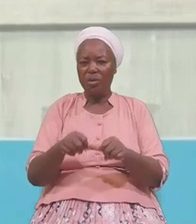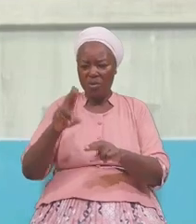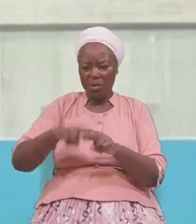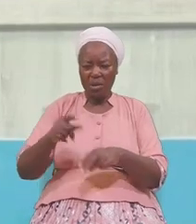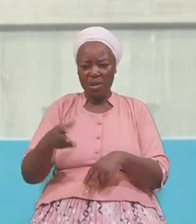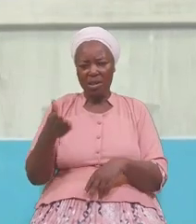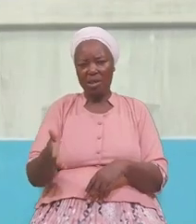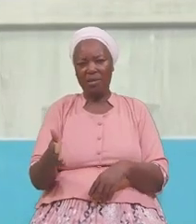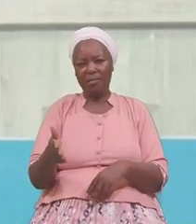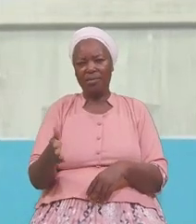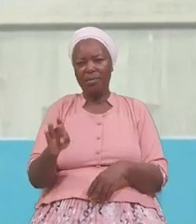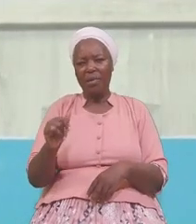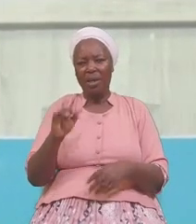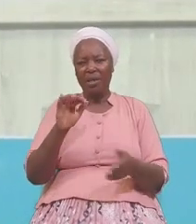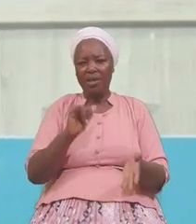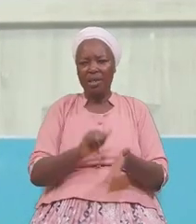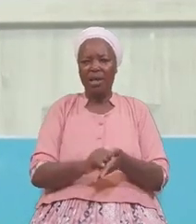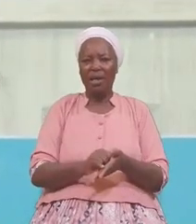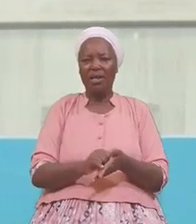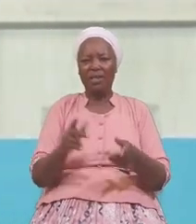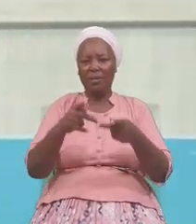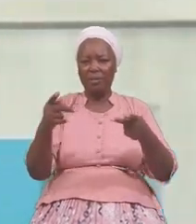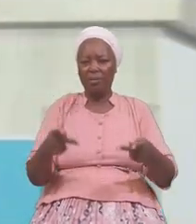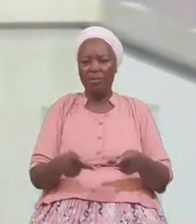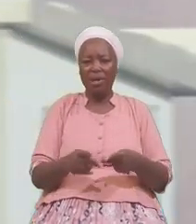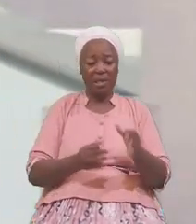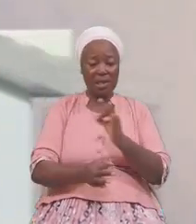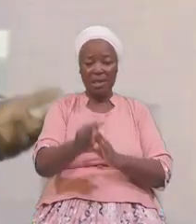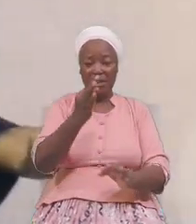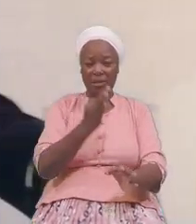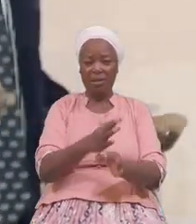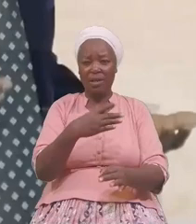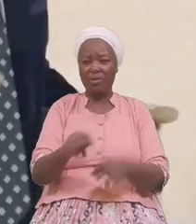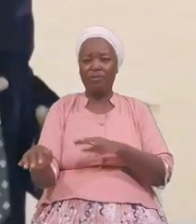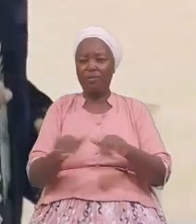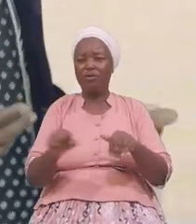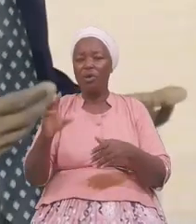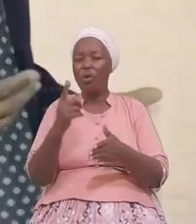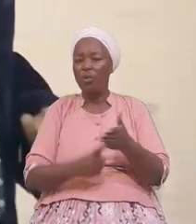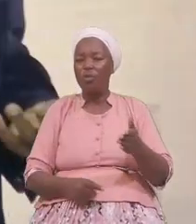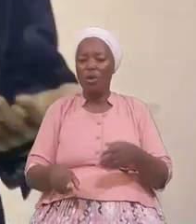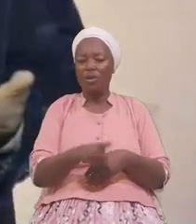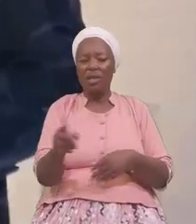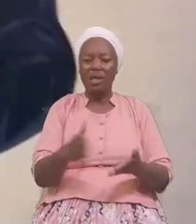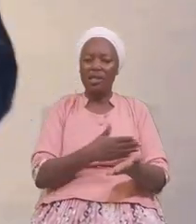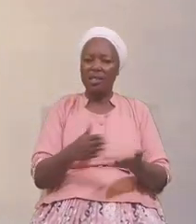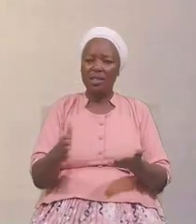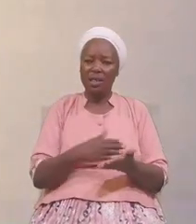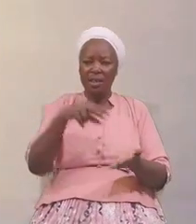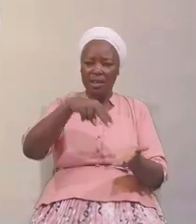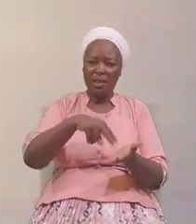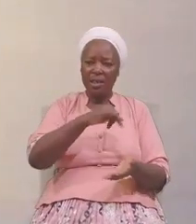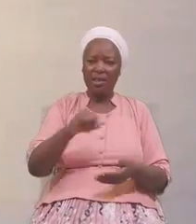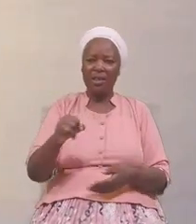sitting by that, by the premises, instead of doing what they see,